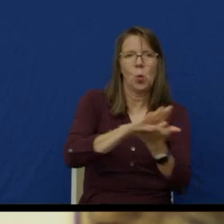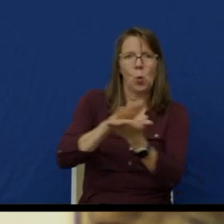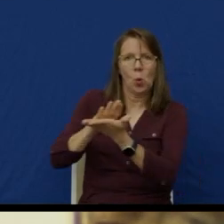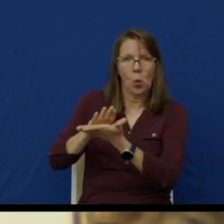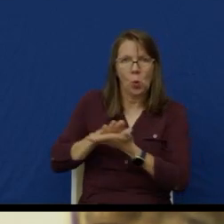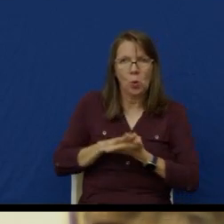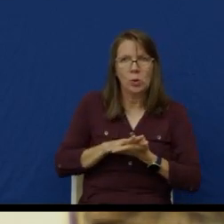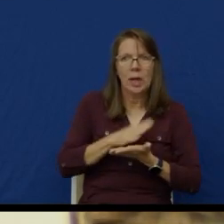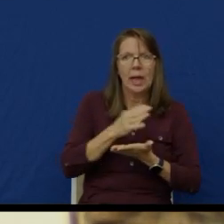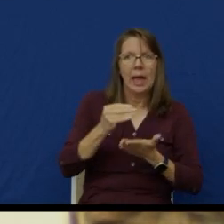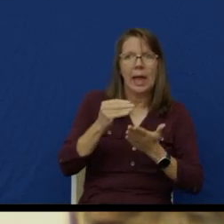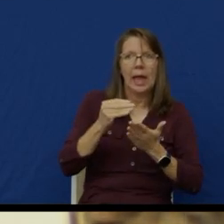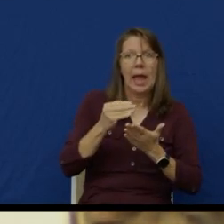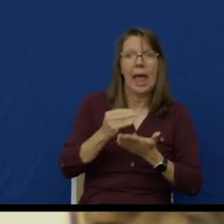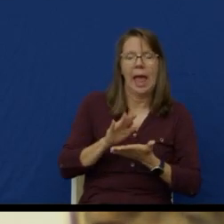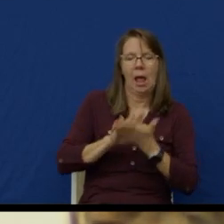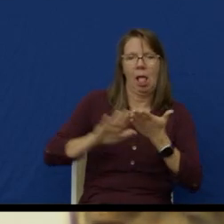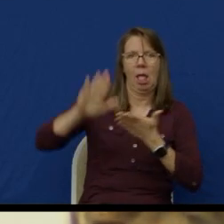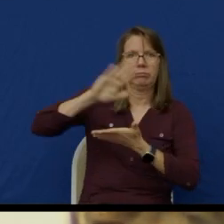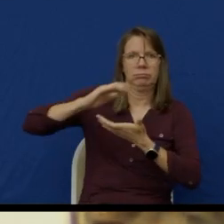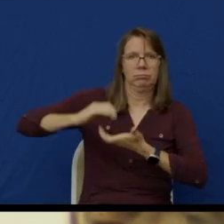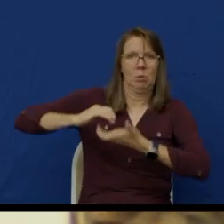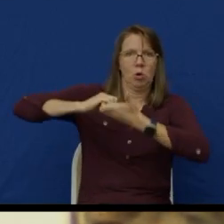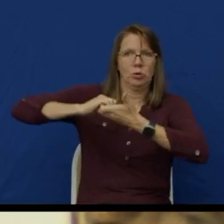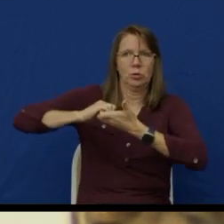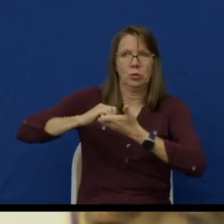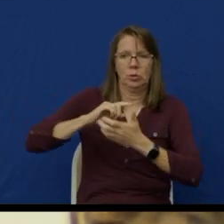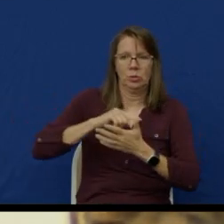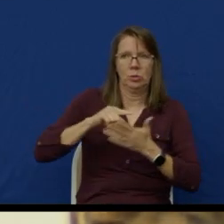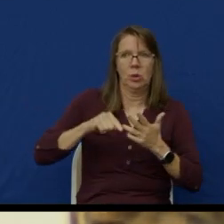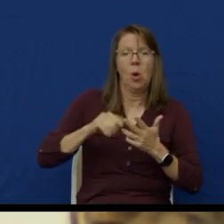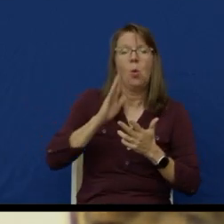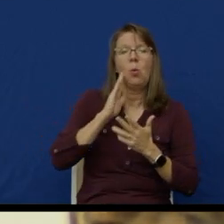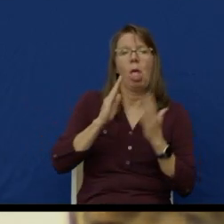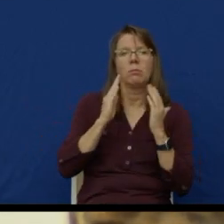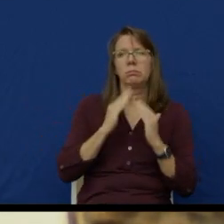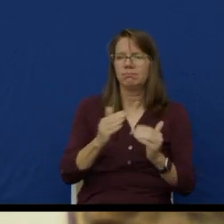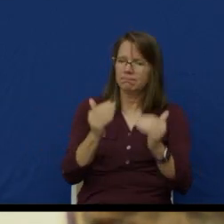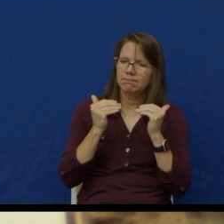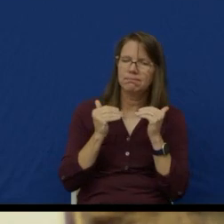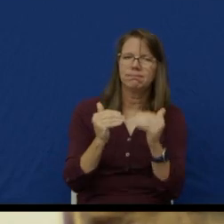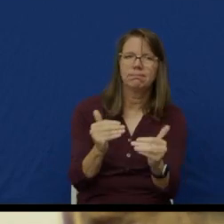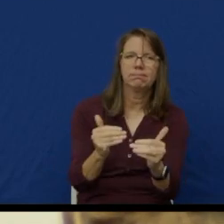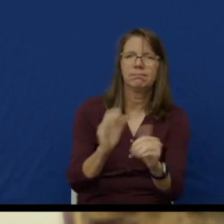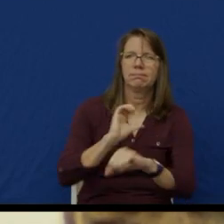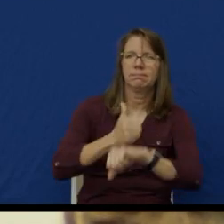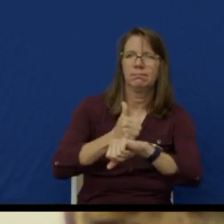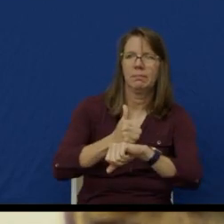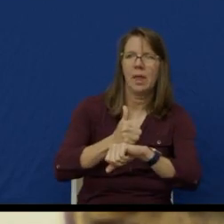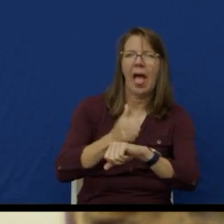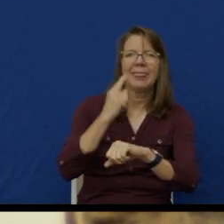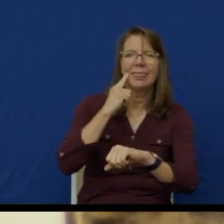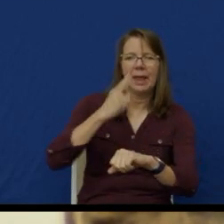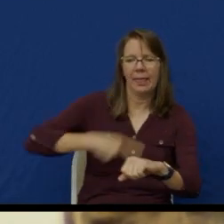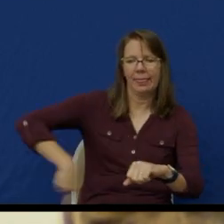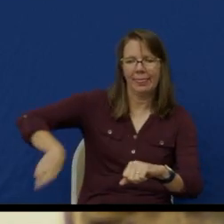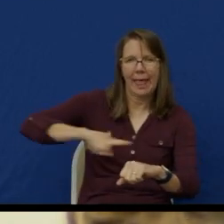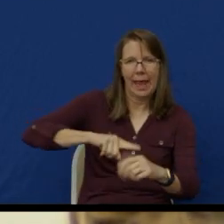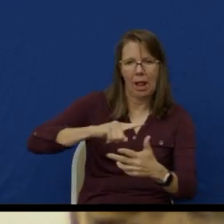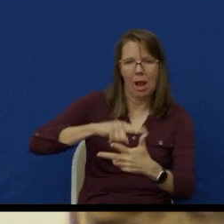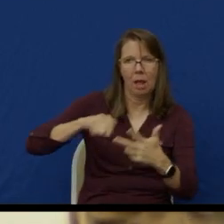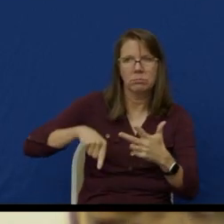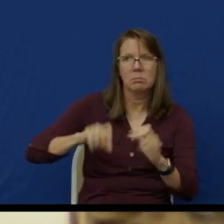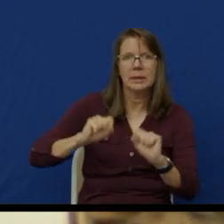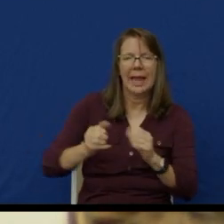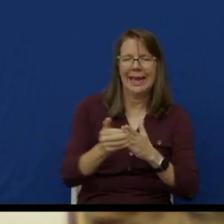as well as higher ed partners. So we will be moving forward, and I think they too will be able to guide any sort